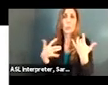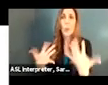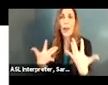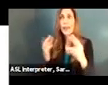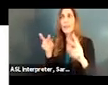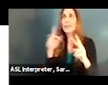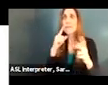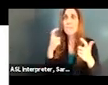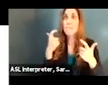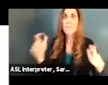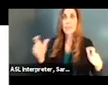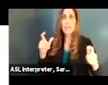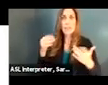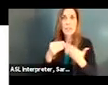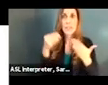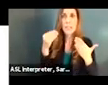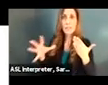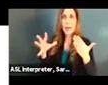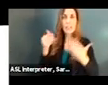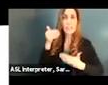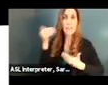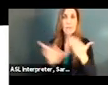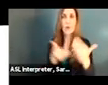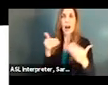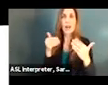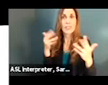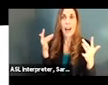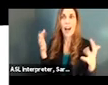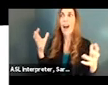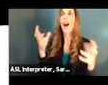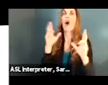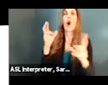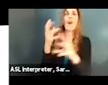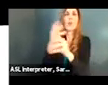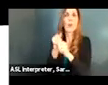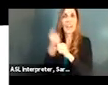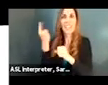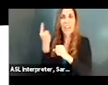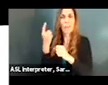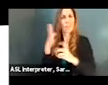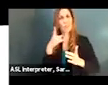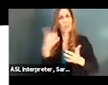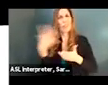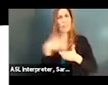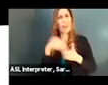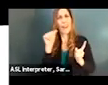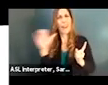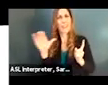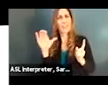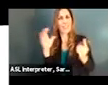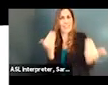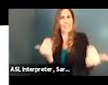this big, expensive process to incorporate AAC